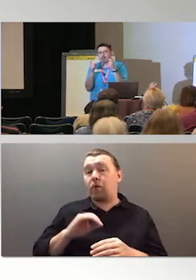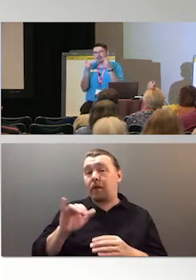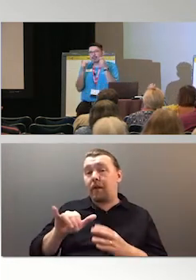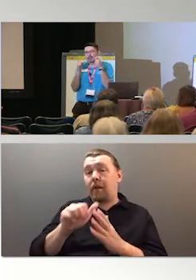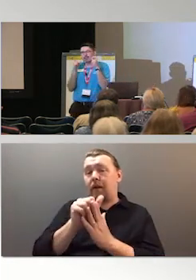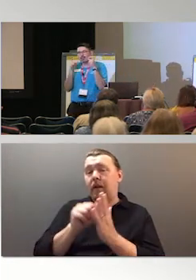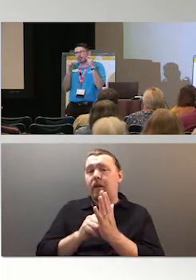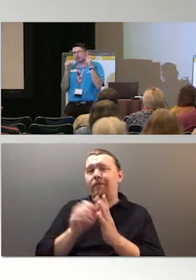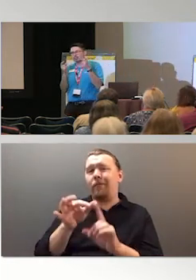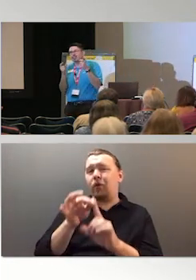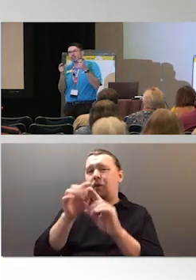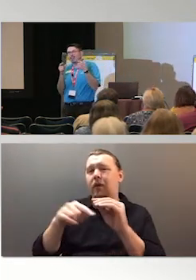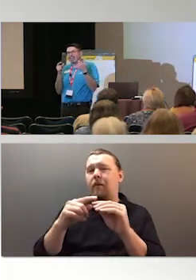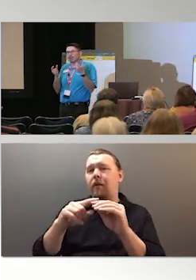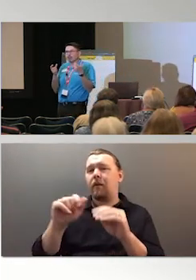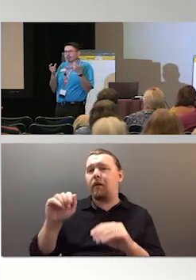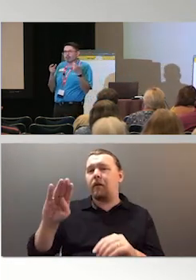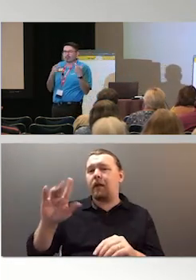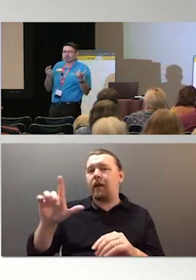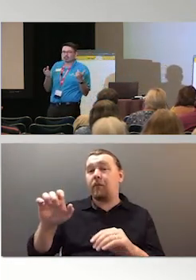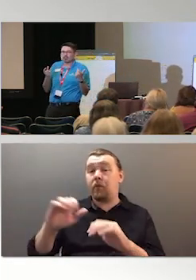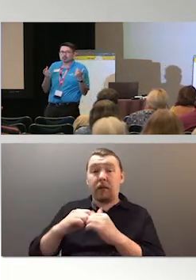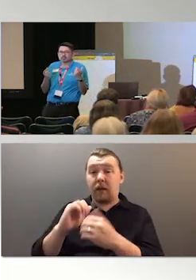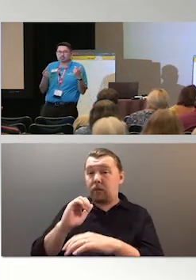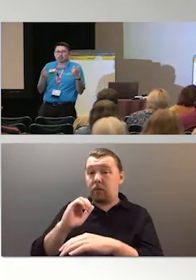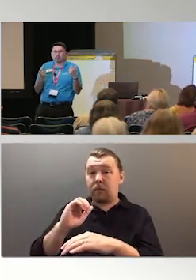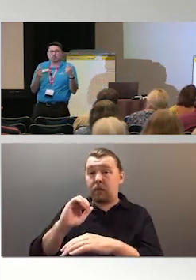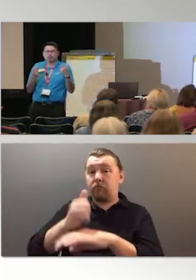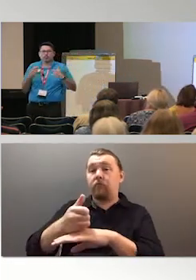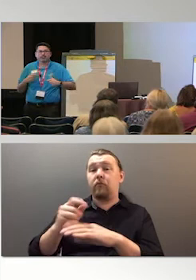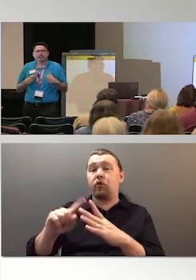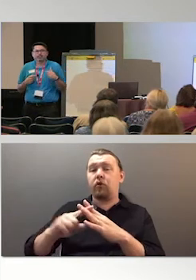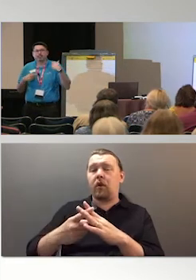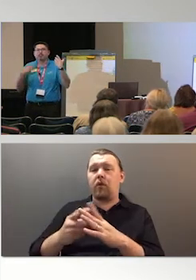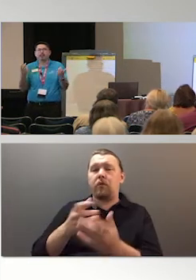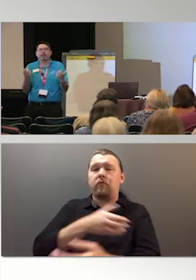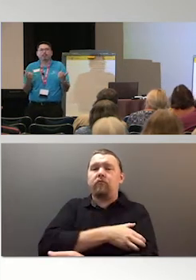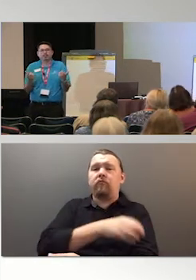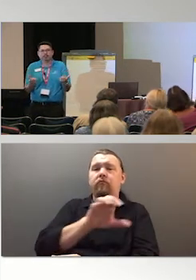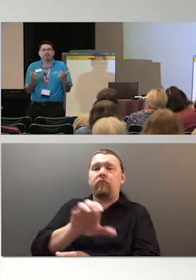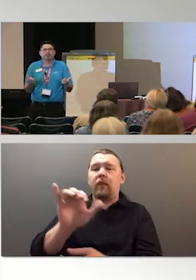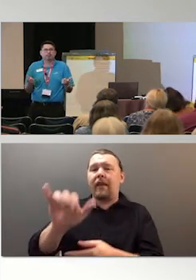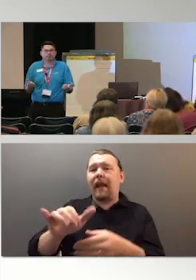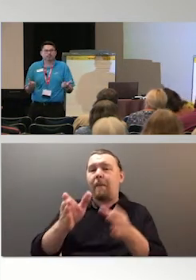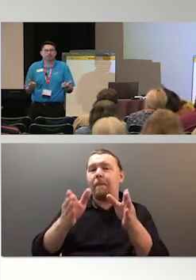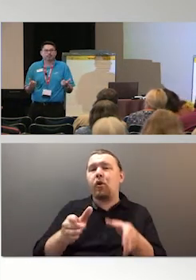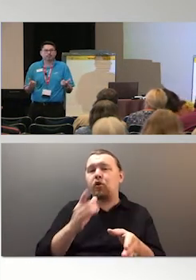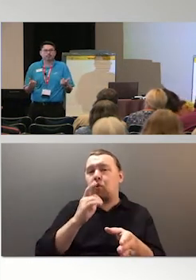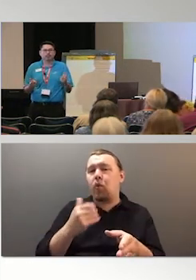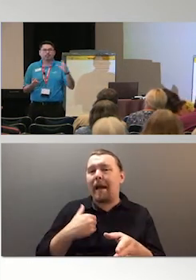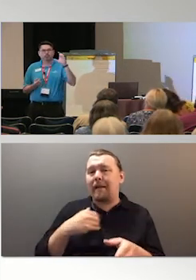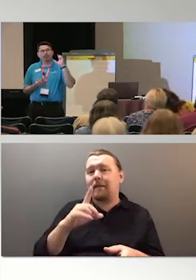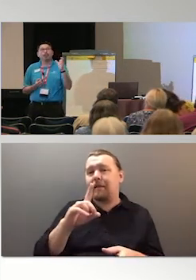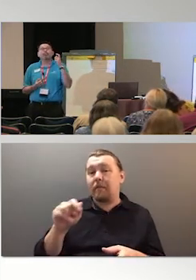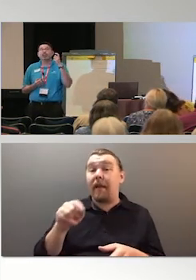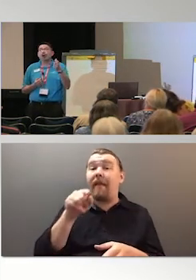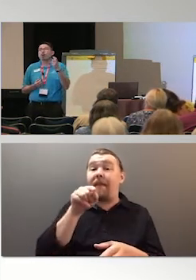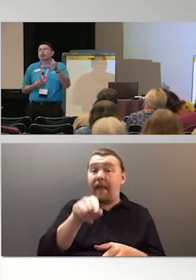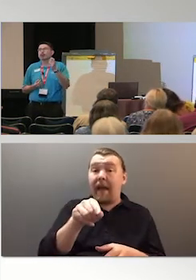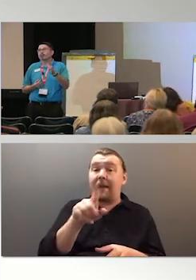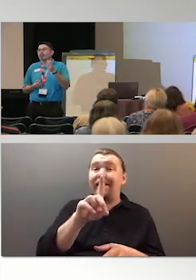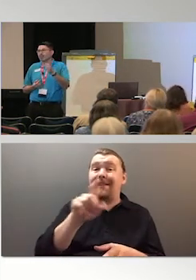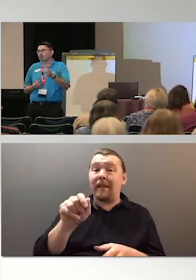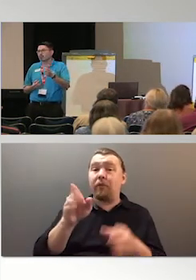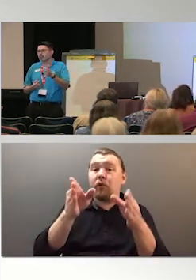account. What's unique about ABLE and the way it was started was it was really giving the empowerment to the individual with the disability. So they are the